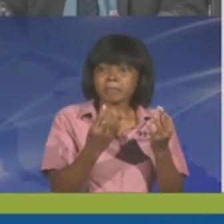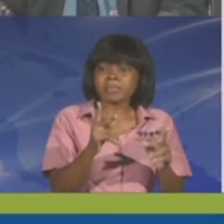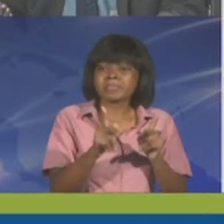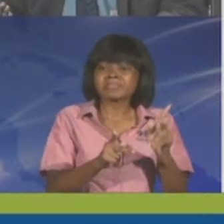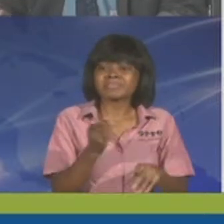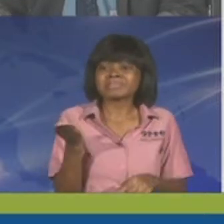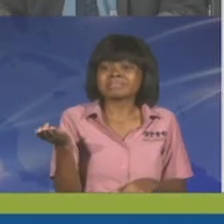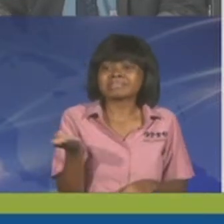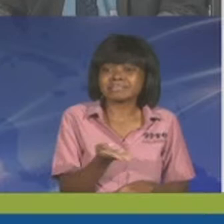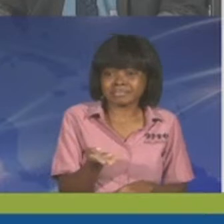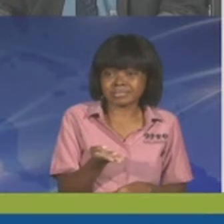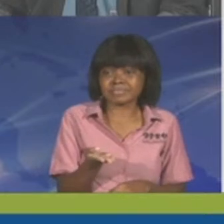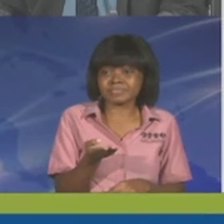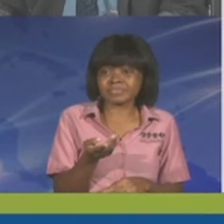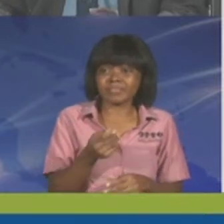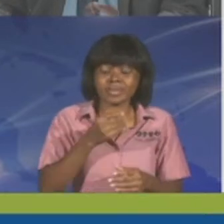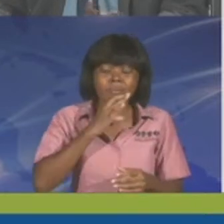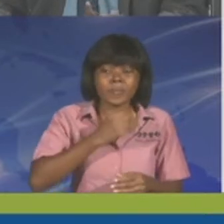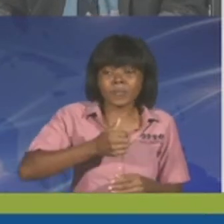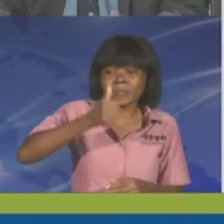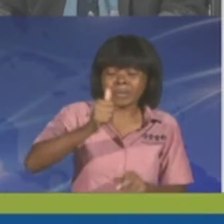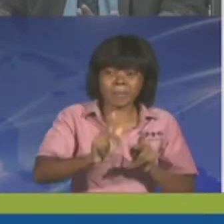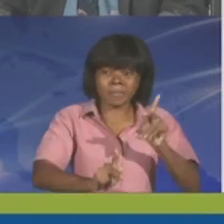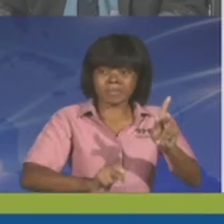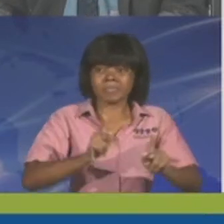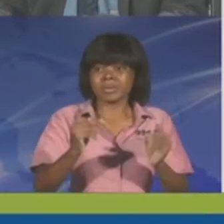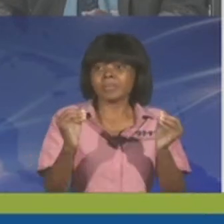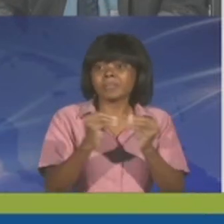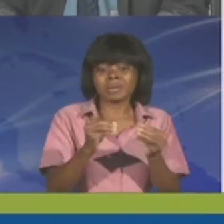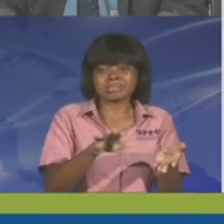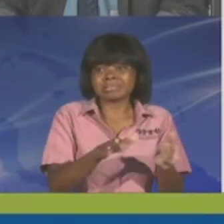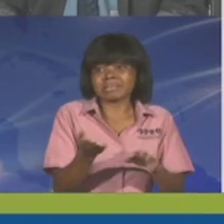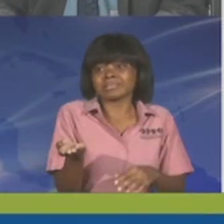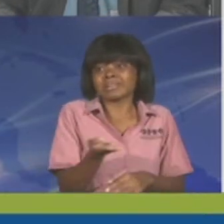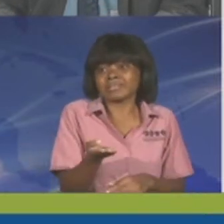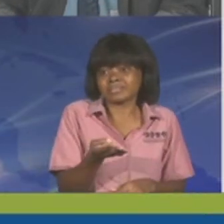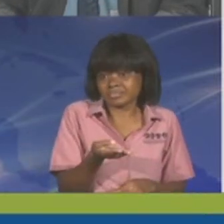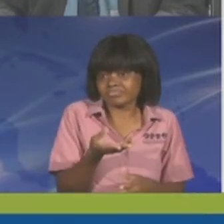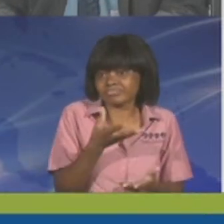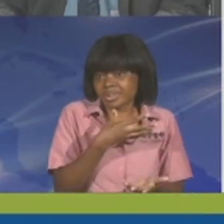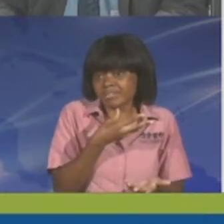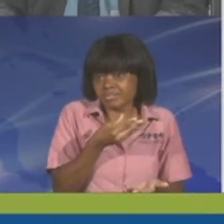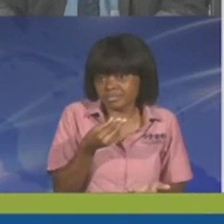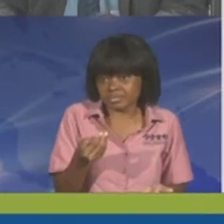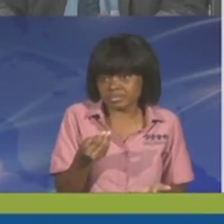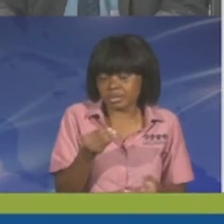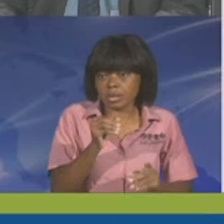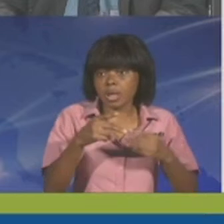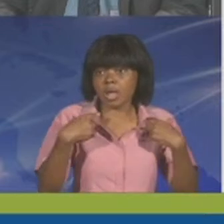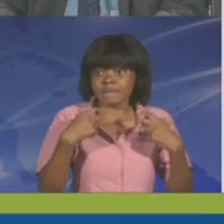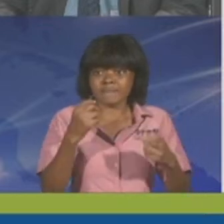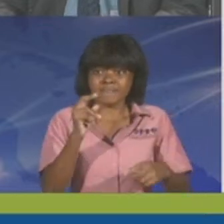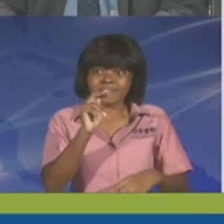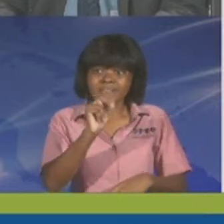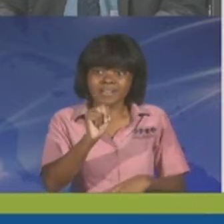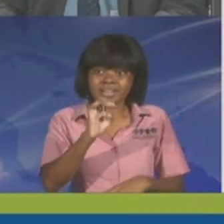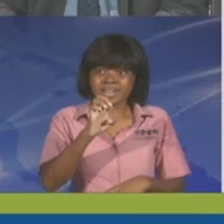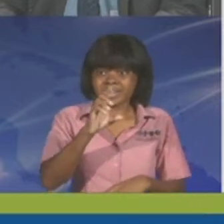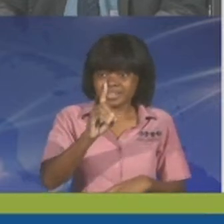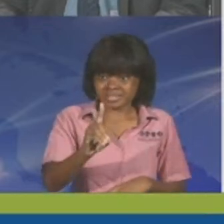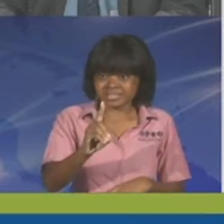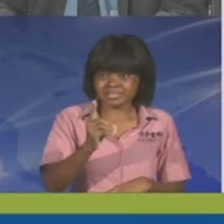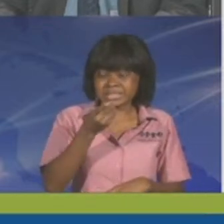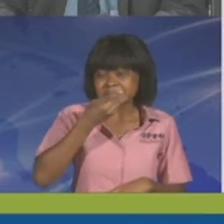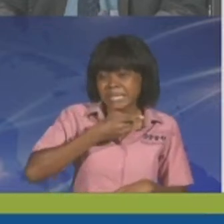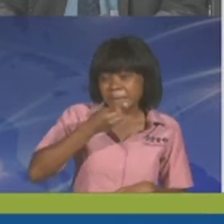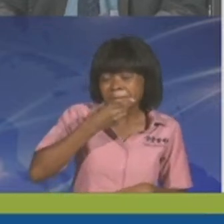common among the older individuals, and they're also more common among persons with comorbidities being pre-existing